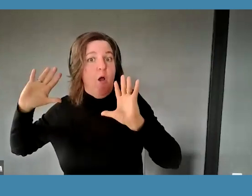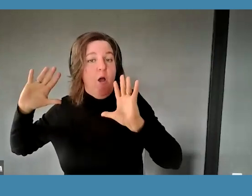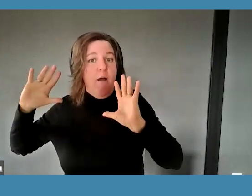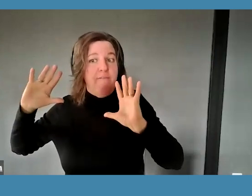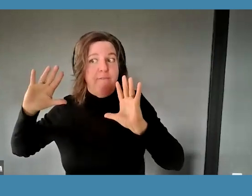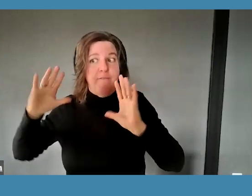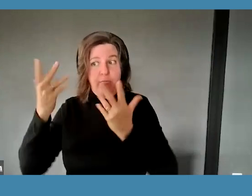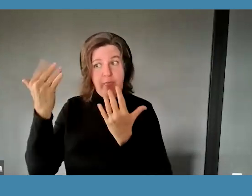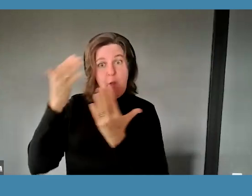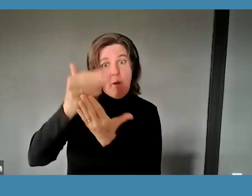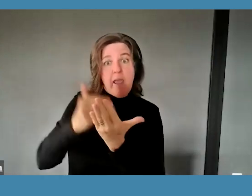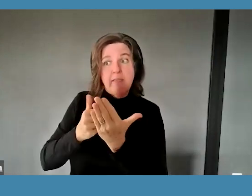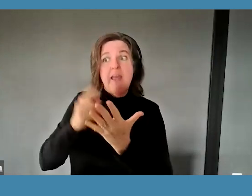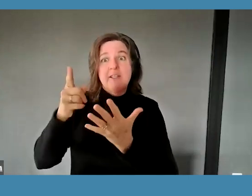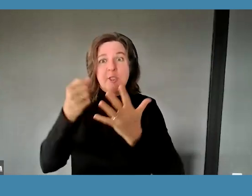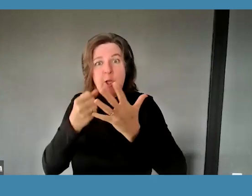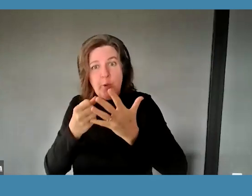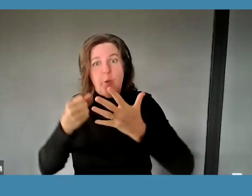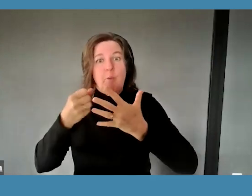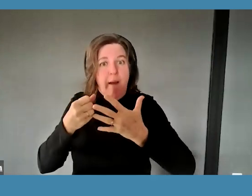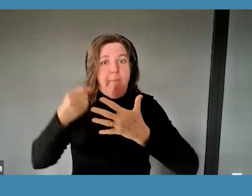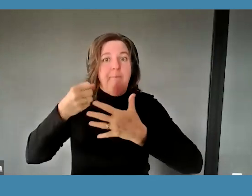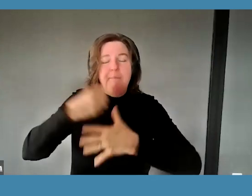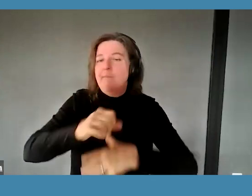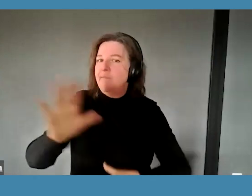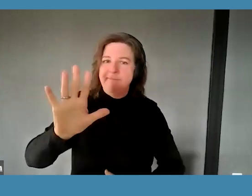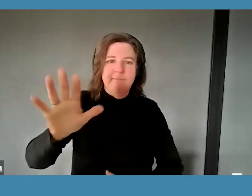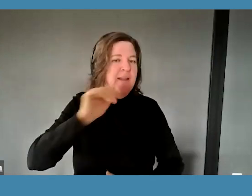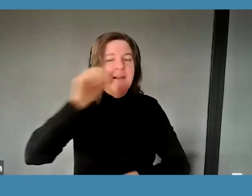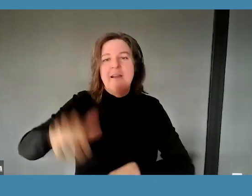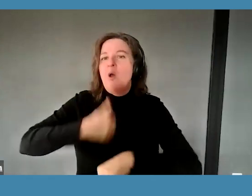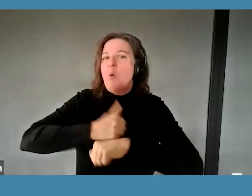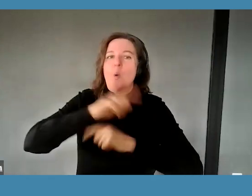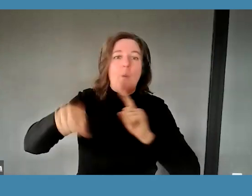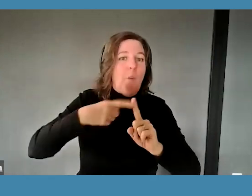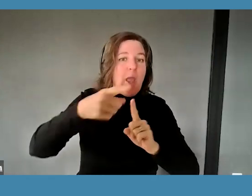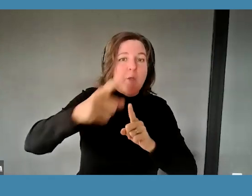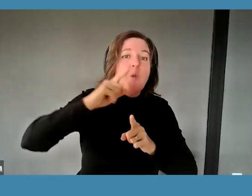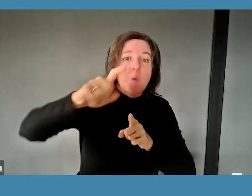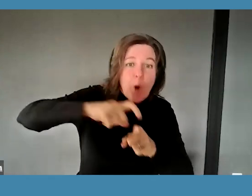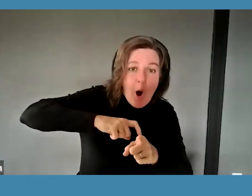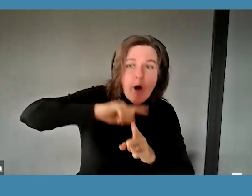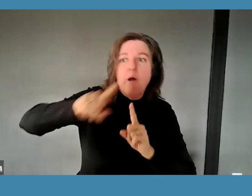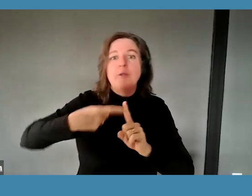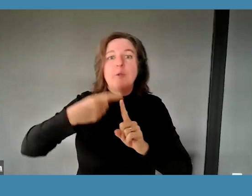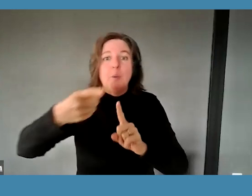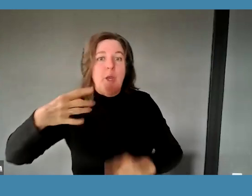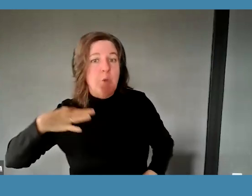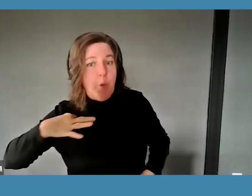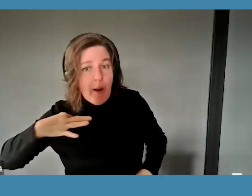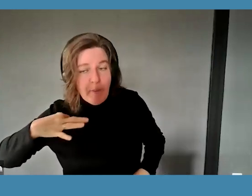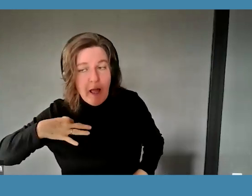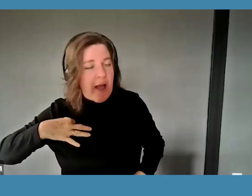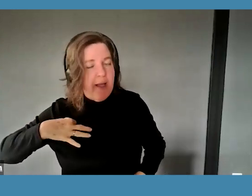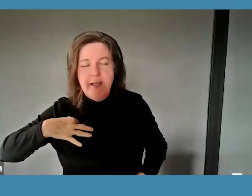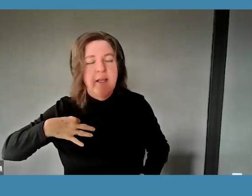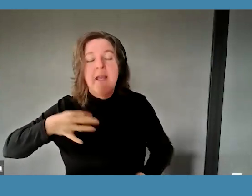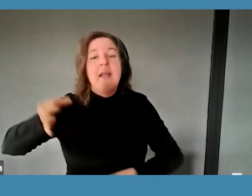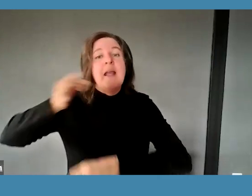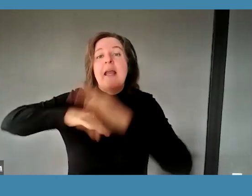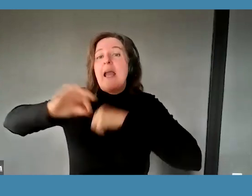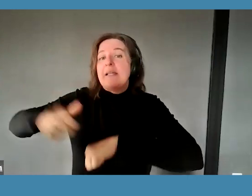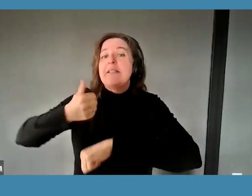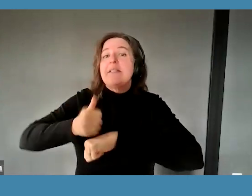way. It's not based on when you called or when you applied. It's based on your priority score, which